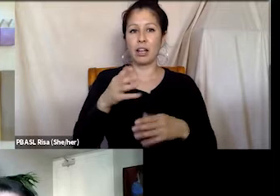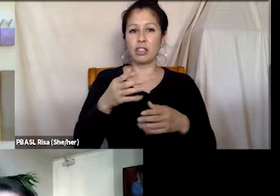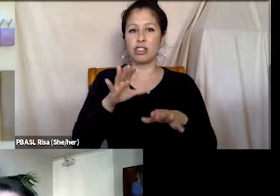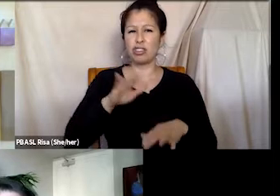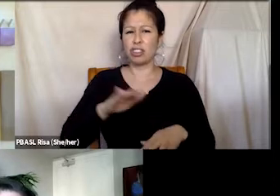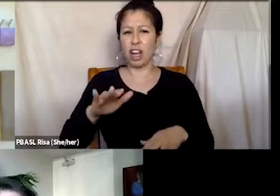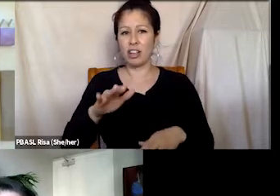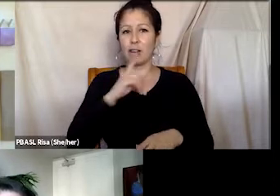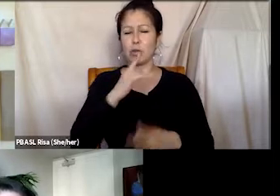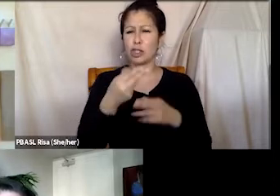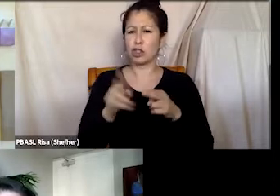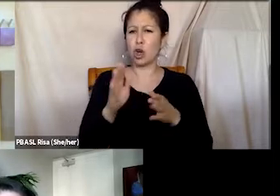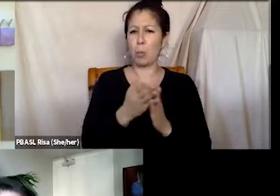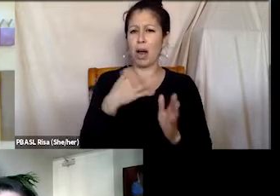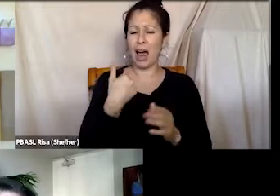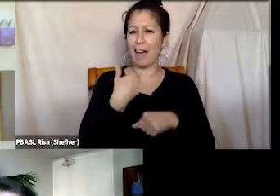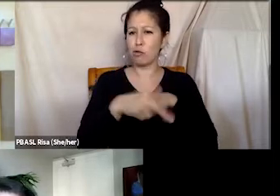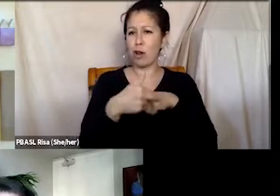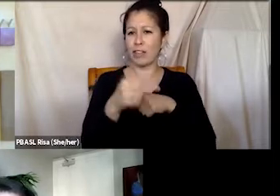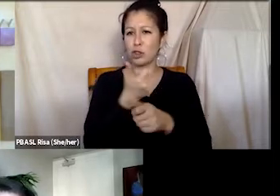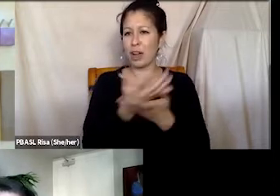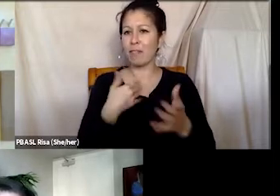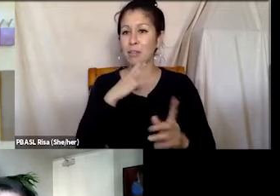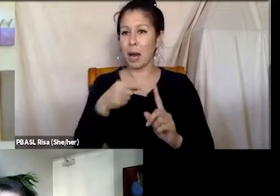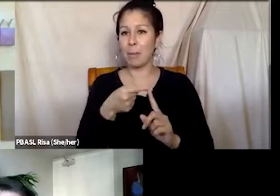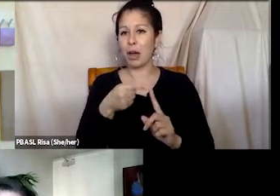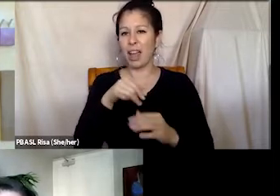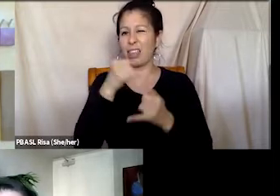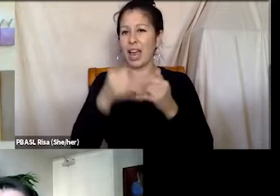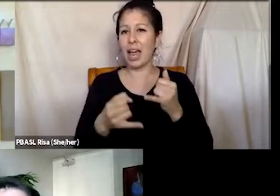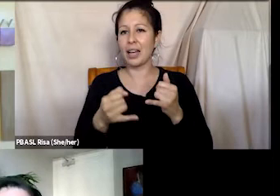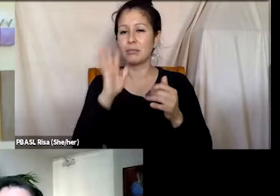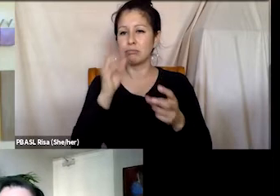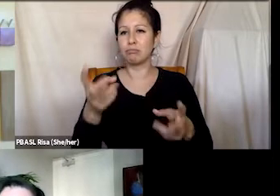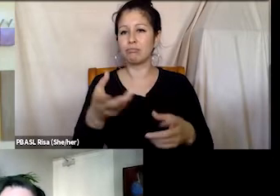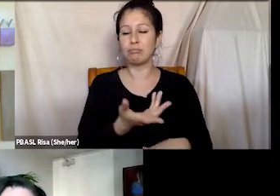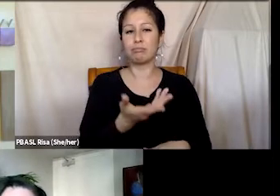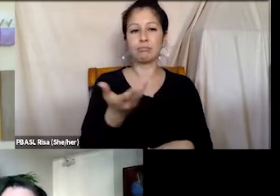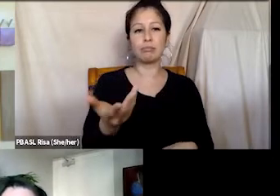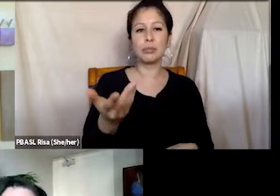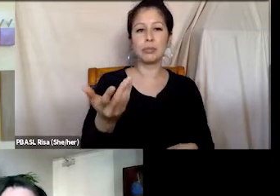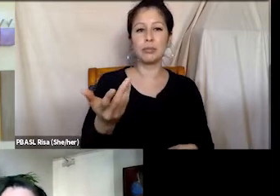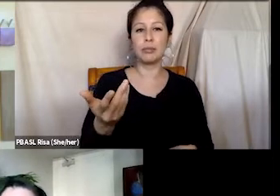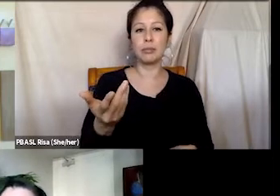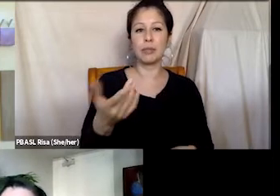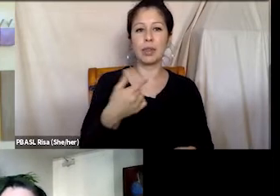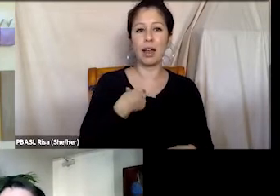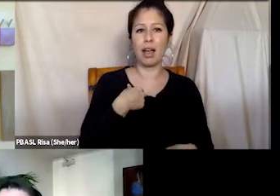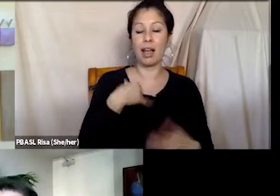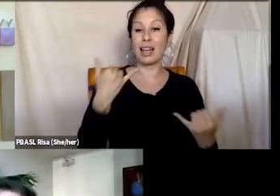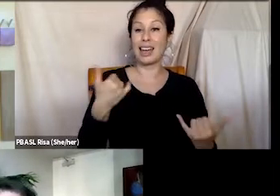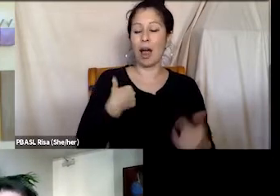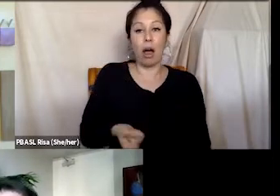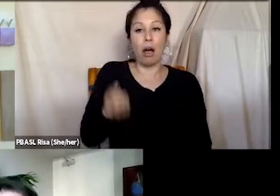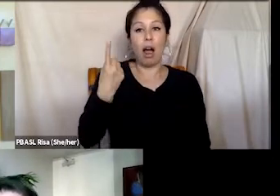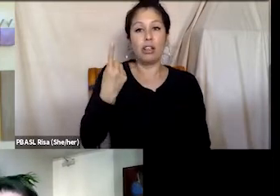book. And I have references to everything I'm talking about at the end. I got off, now I